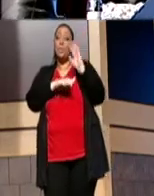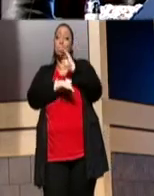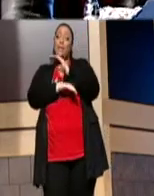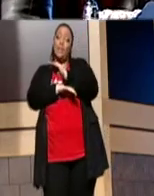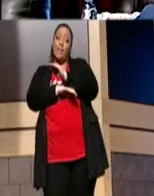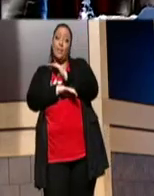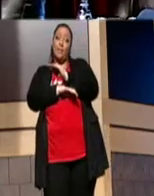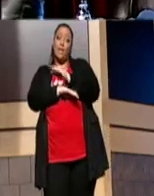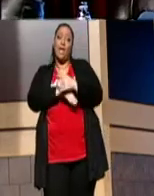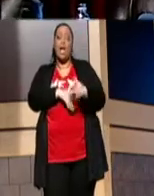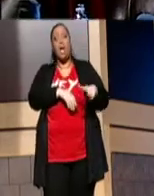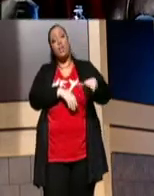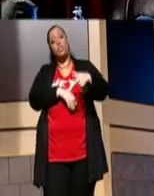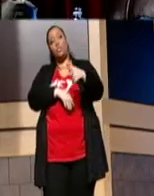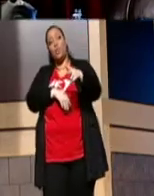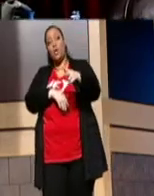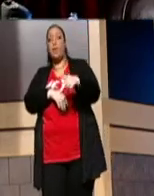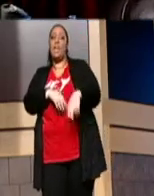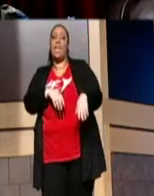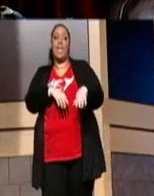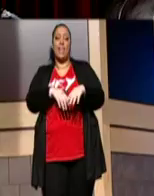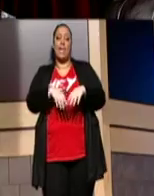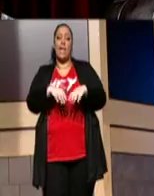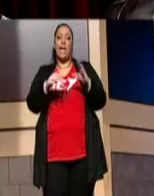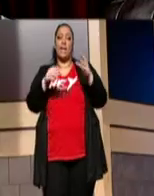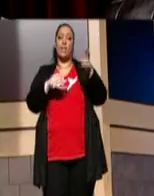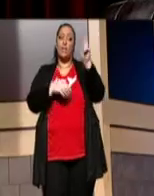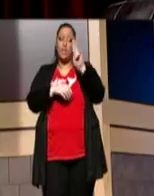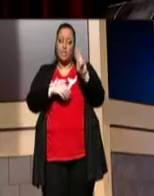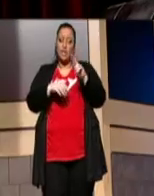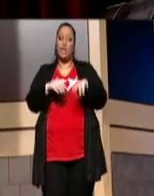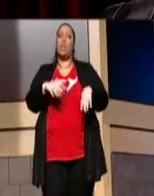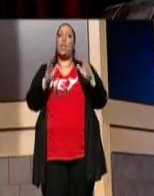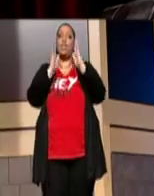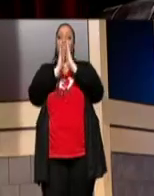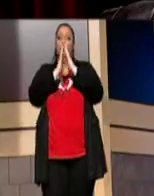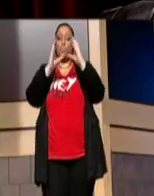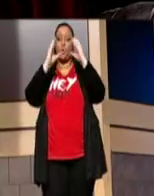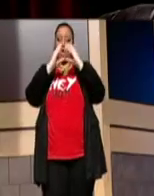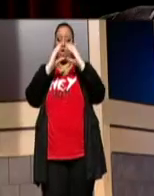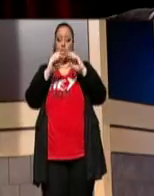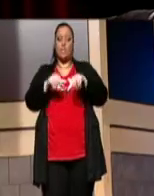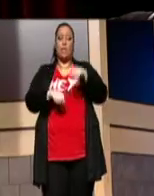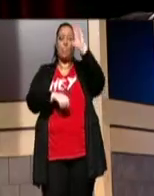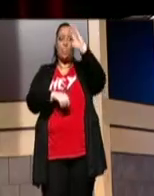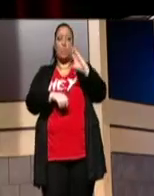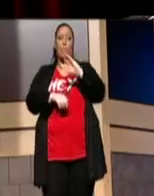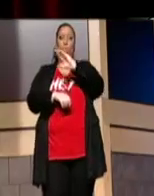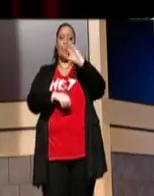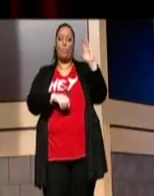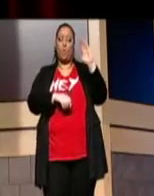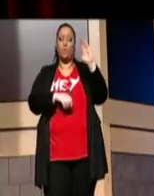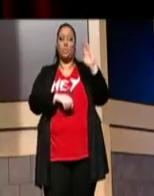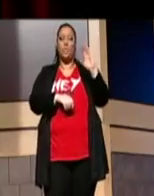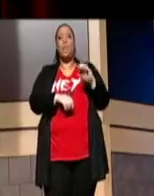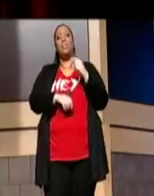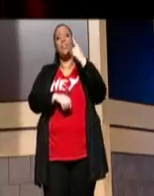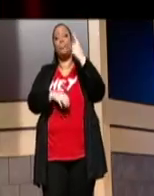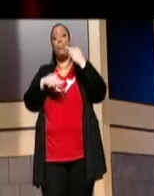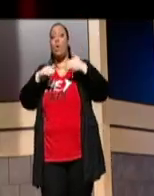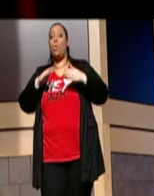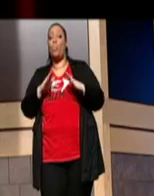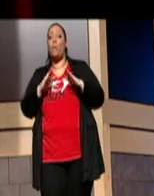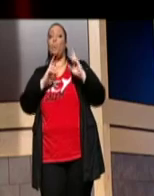cross and I put the prayer request cards on the cross during Lent season. So that's one way we